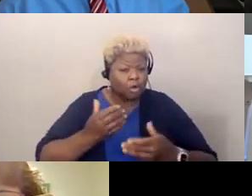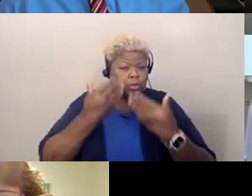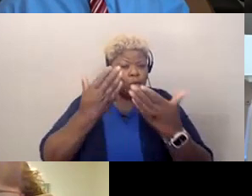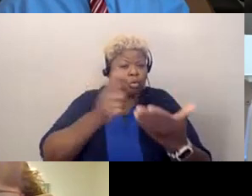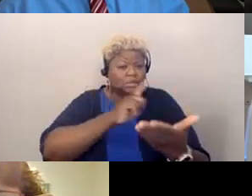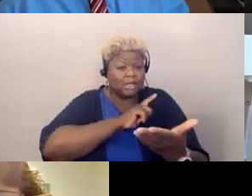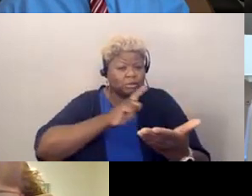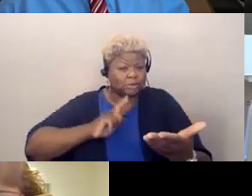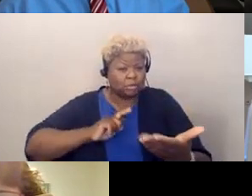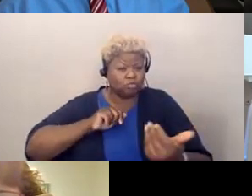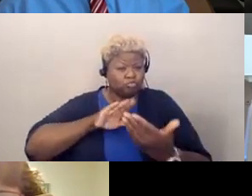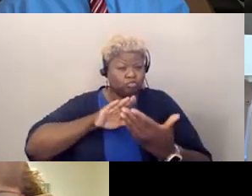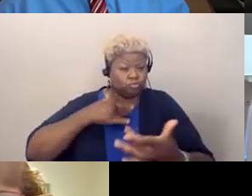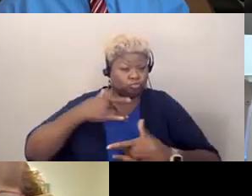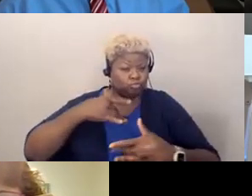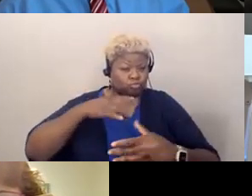in this report?